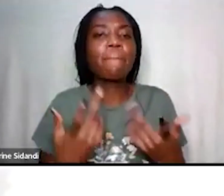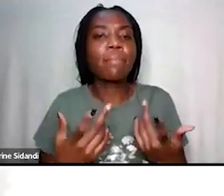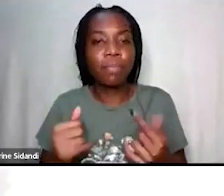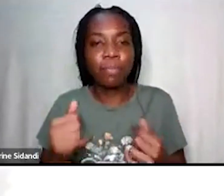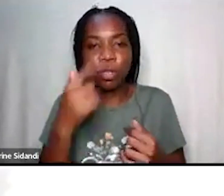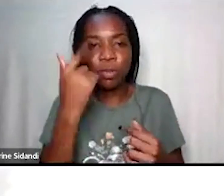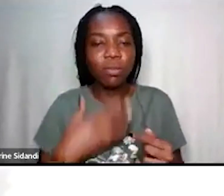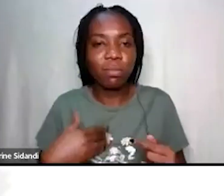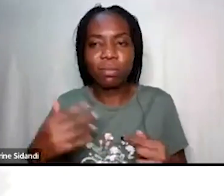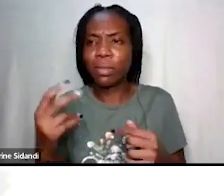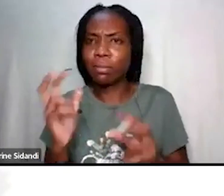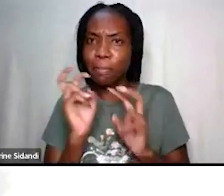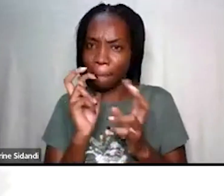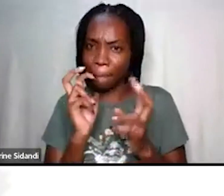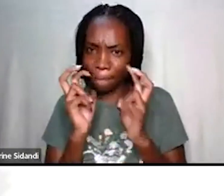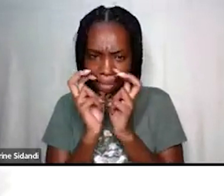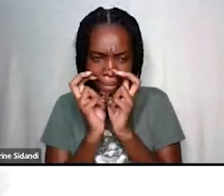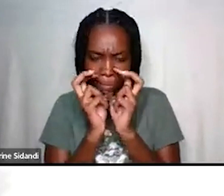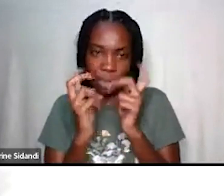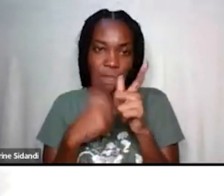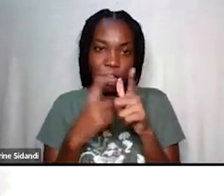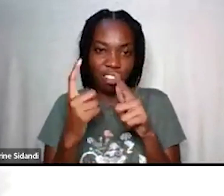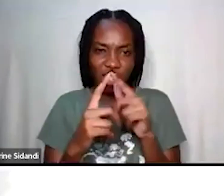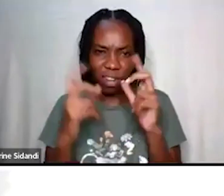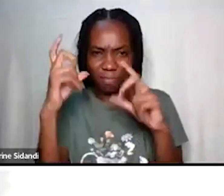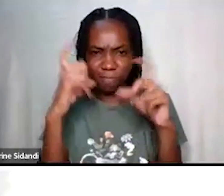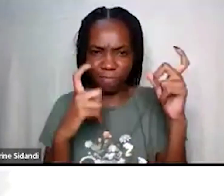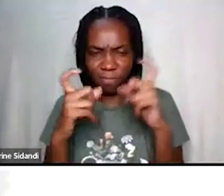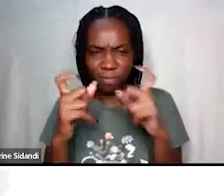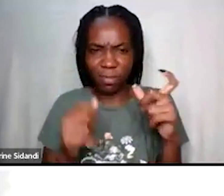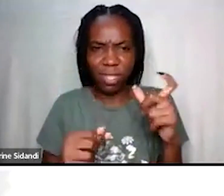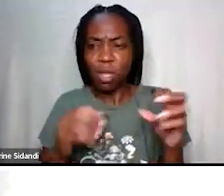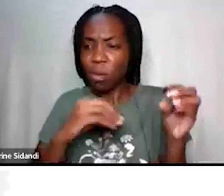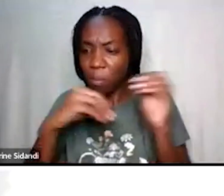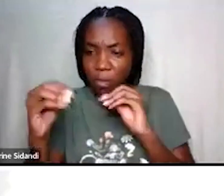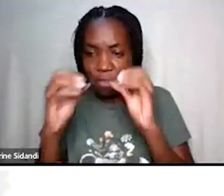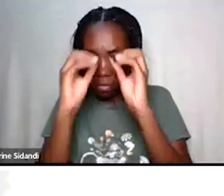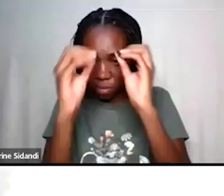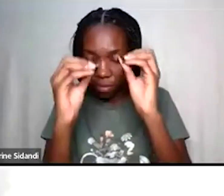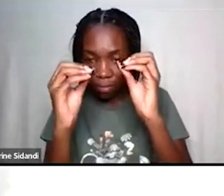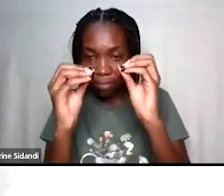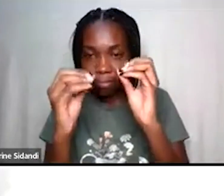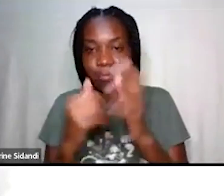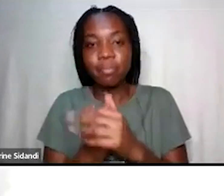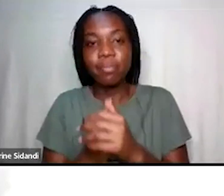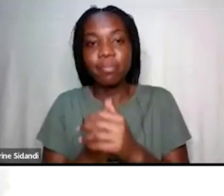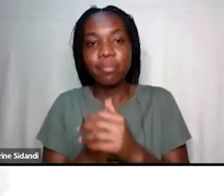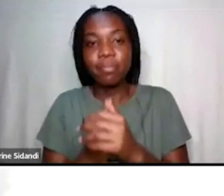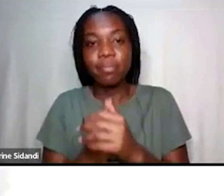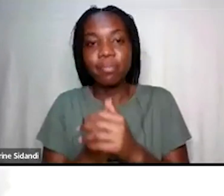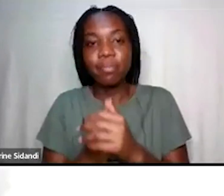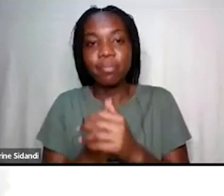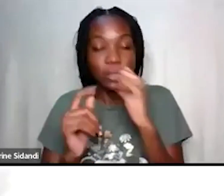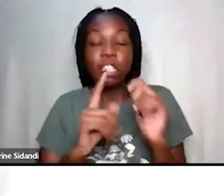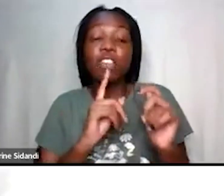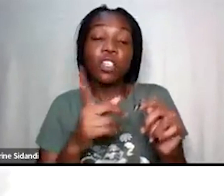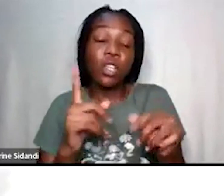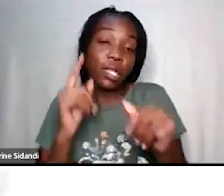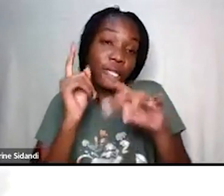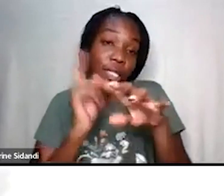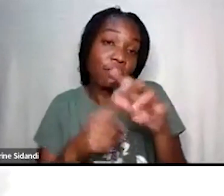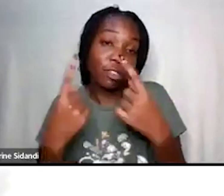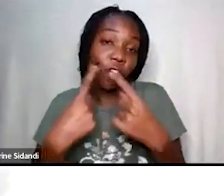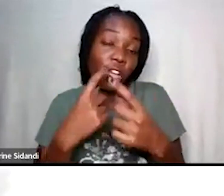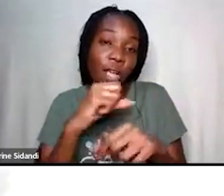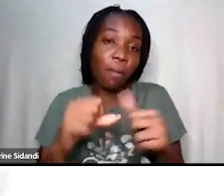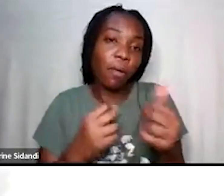at me straight in the eyes and he was emotional. You know, he was not moving at all. So when I was talking about my business, he